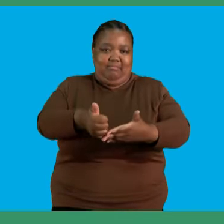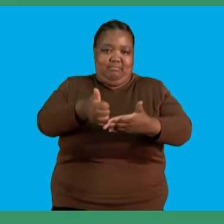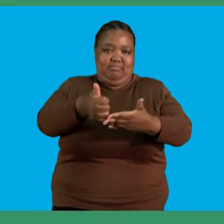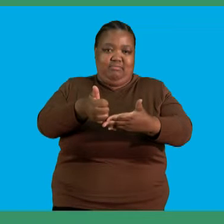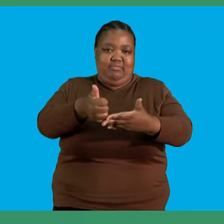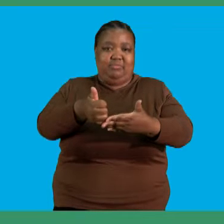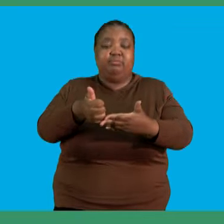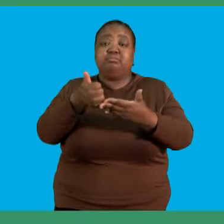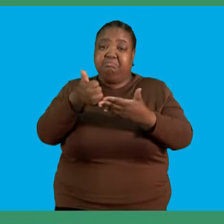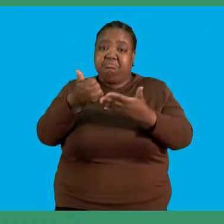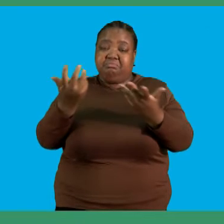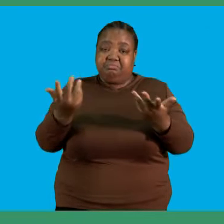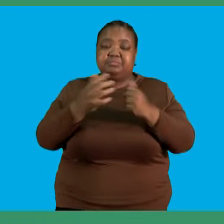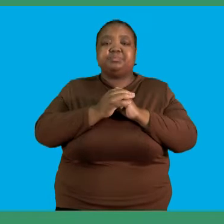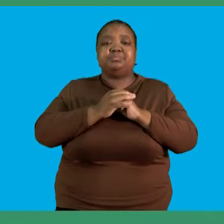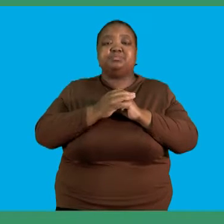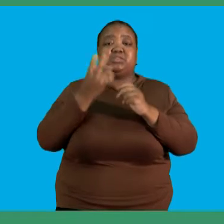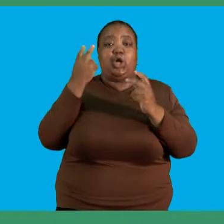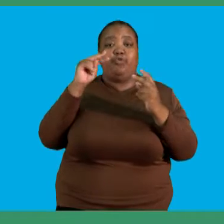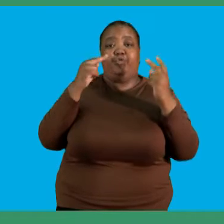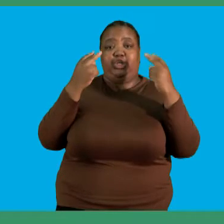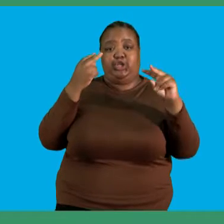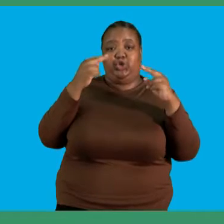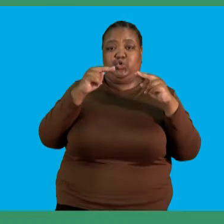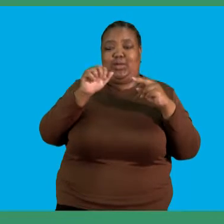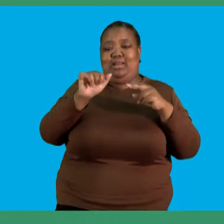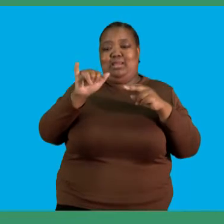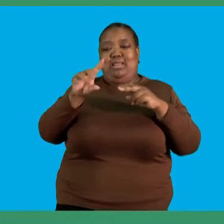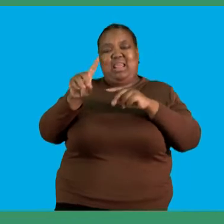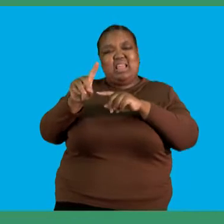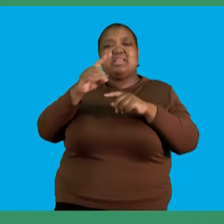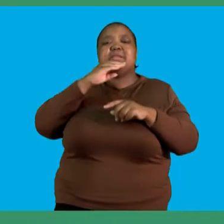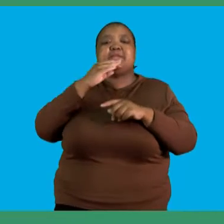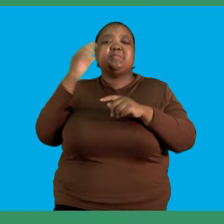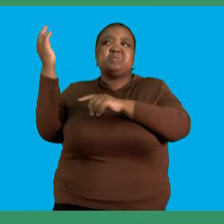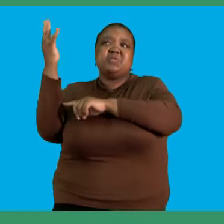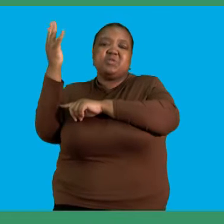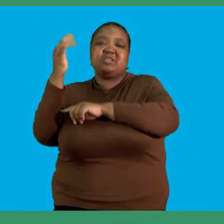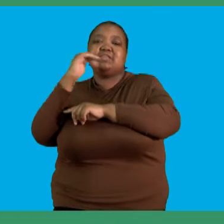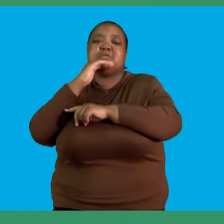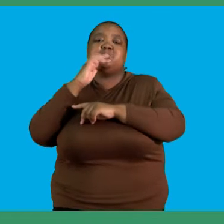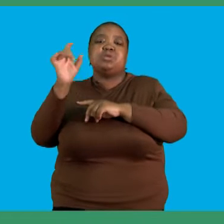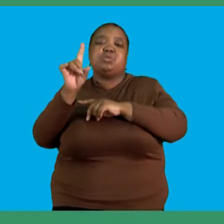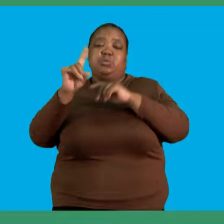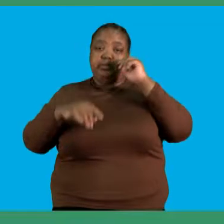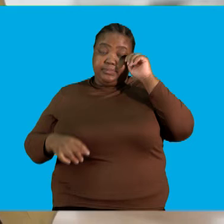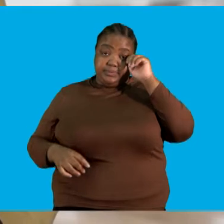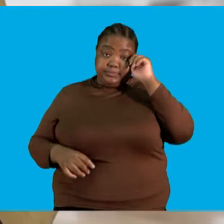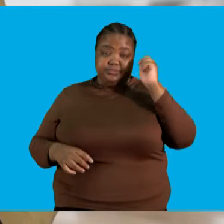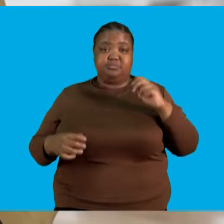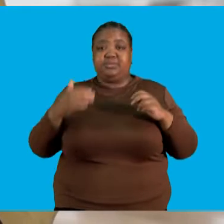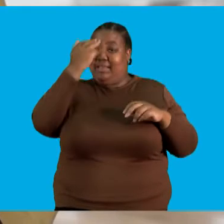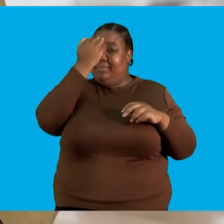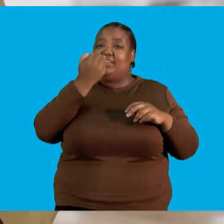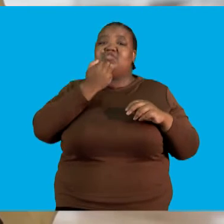helping. So when we are talking about visual aids in a presentation, we are talking